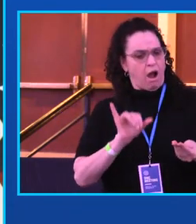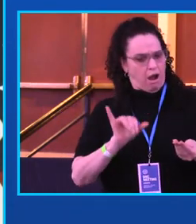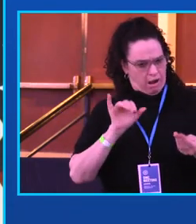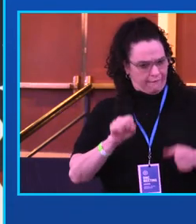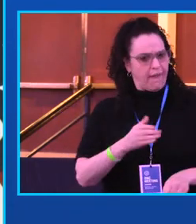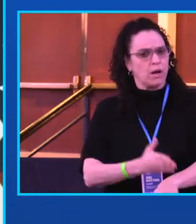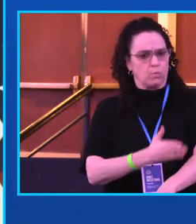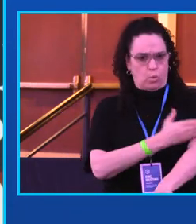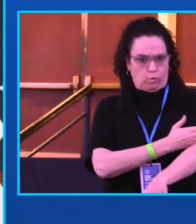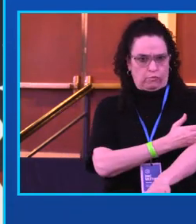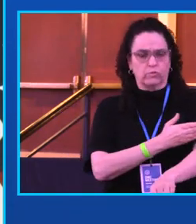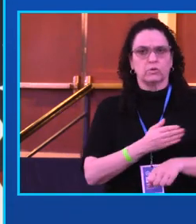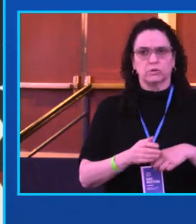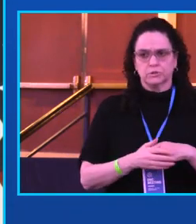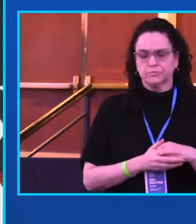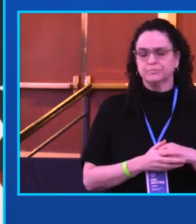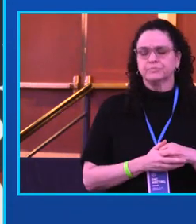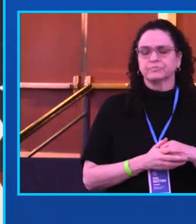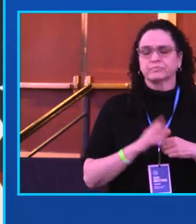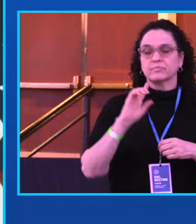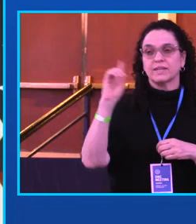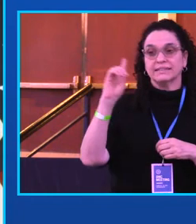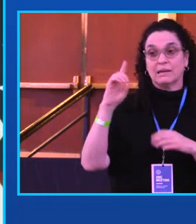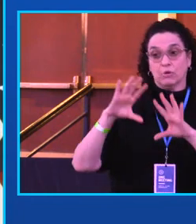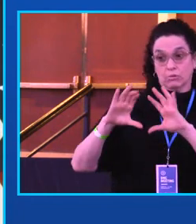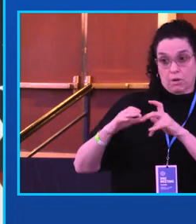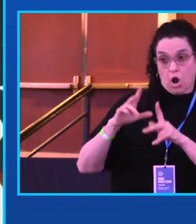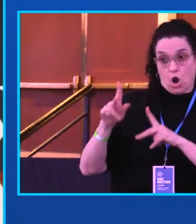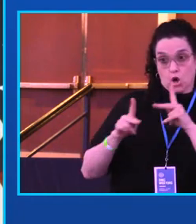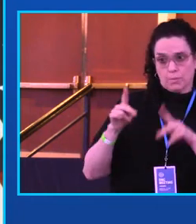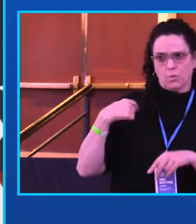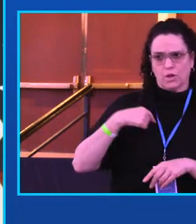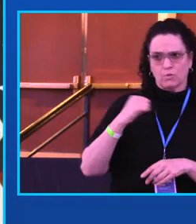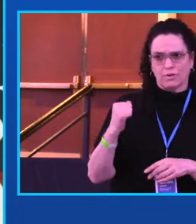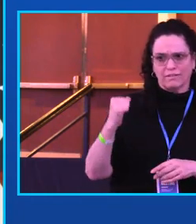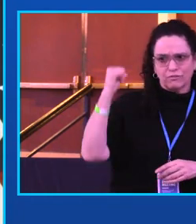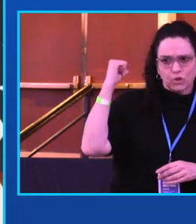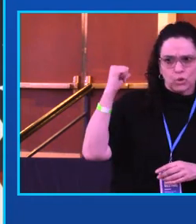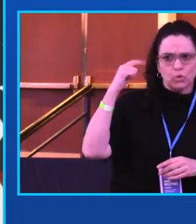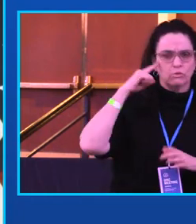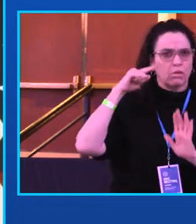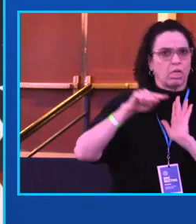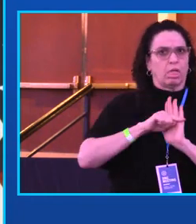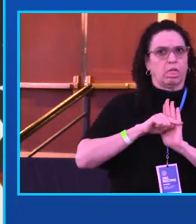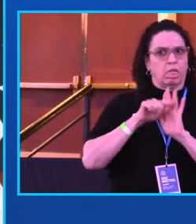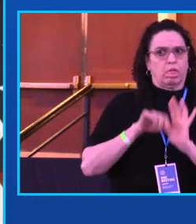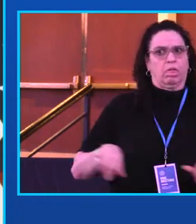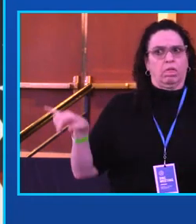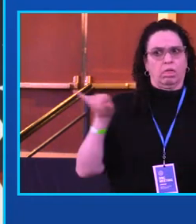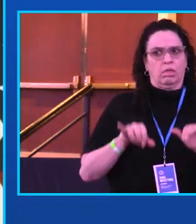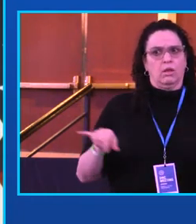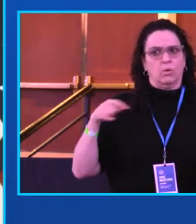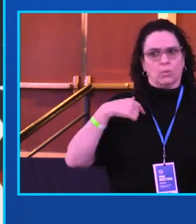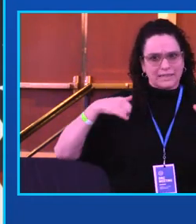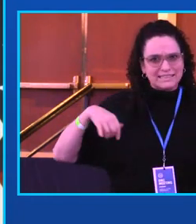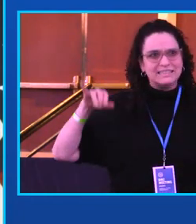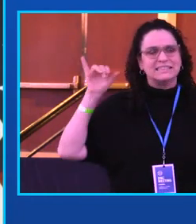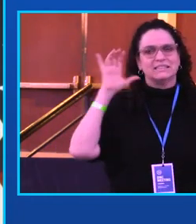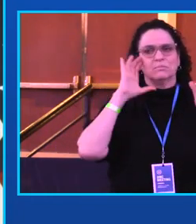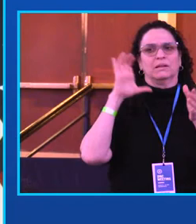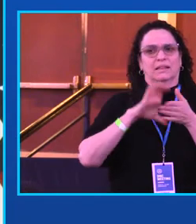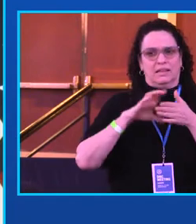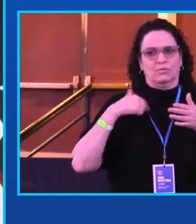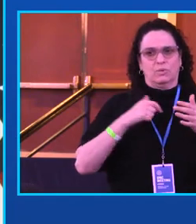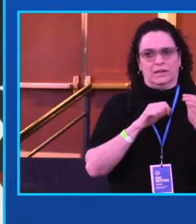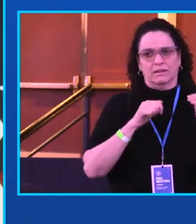are. The Democratic Party refused to give into pessimism. We still believe that we can have